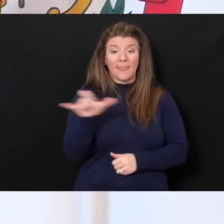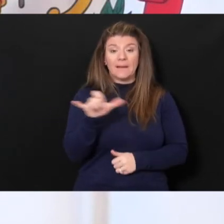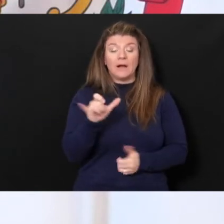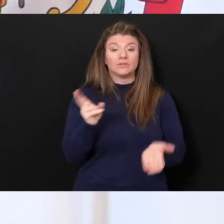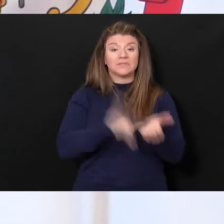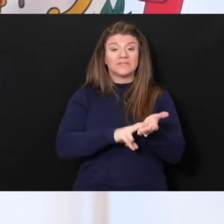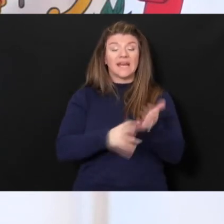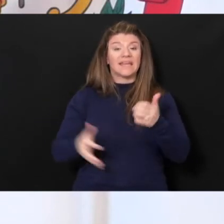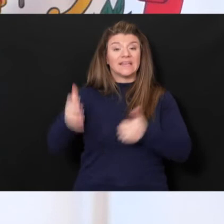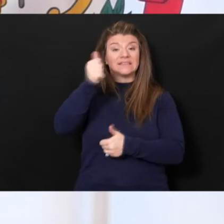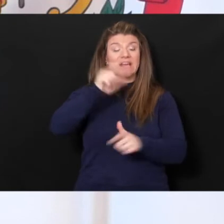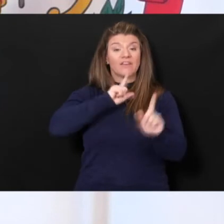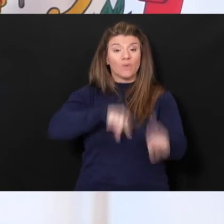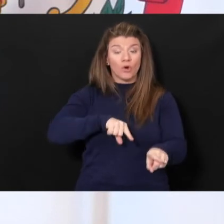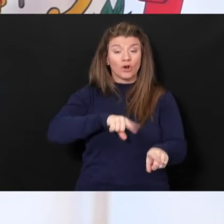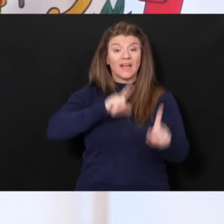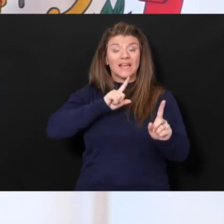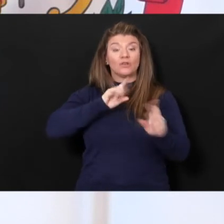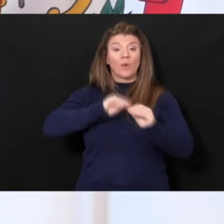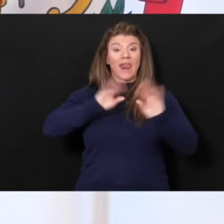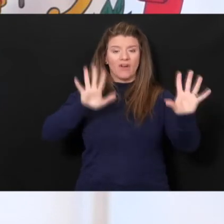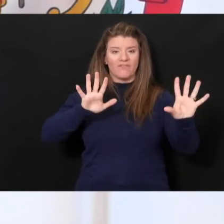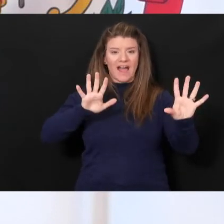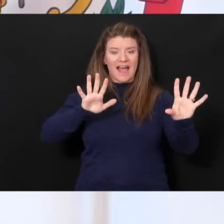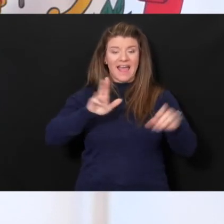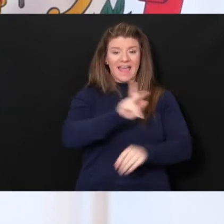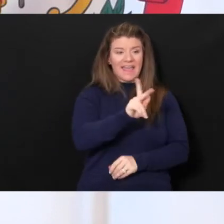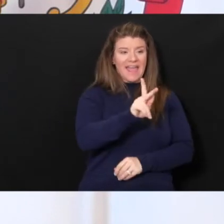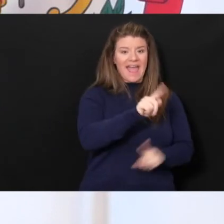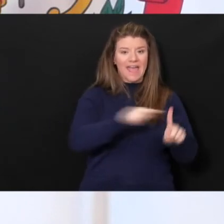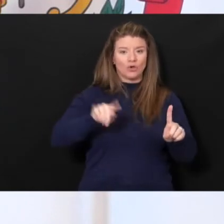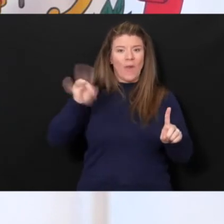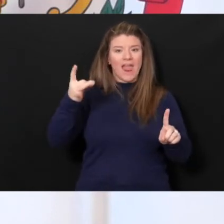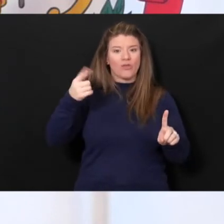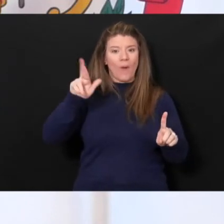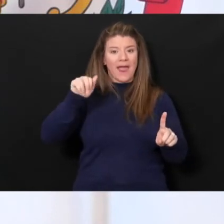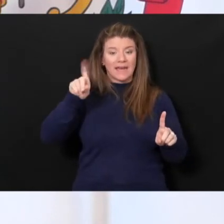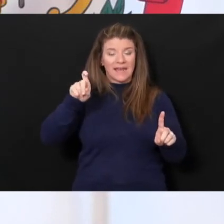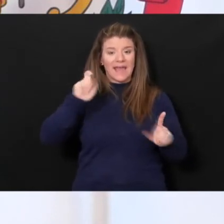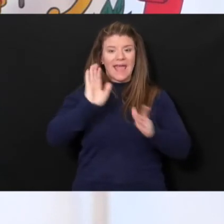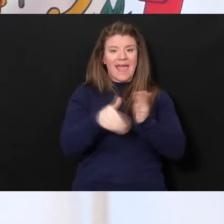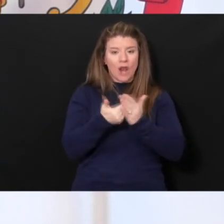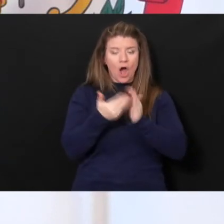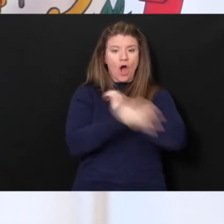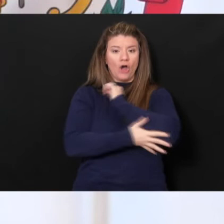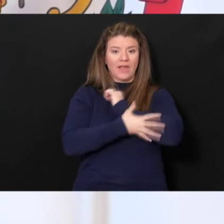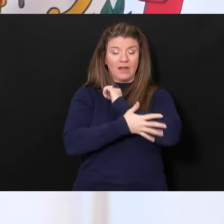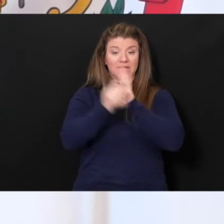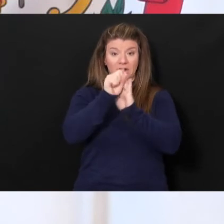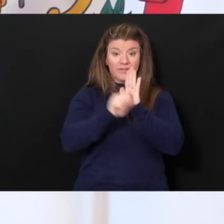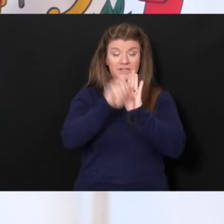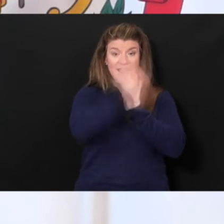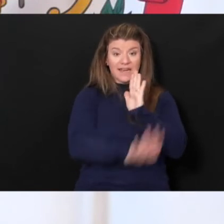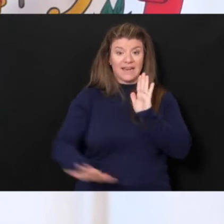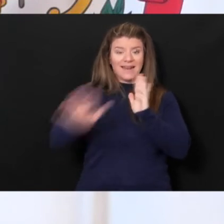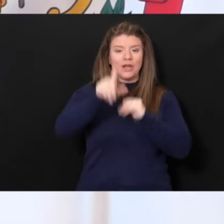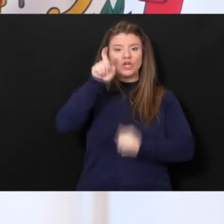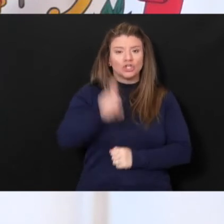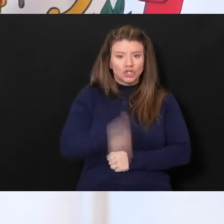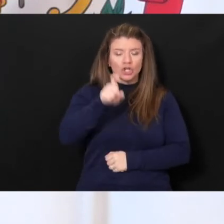an executive order to clarify that K through 8 students in all counties statewide should be